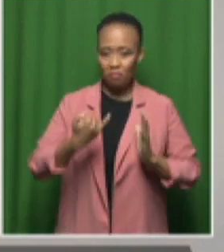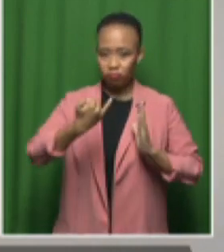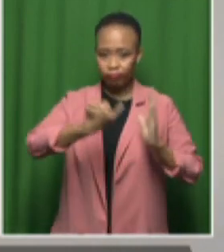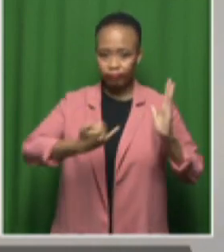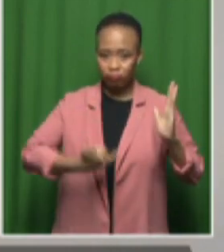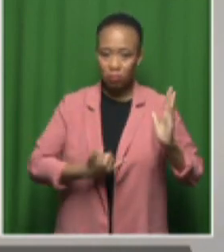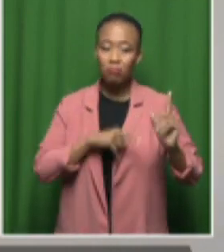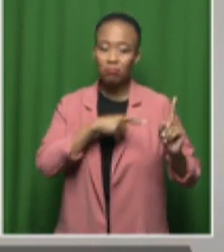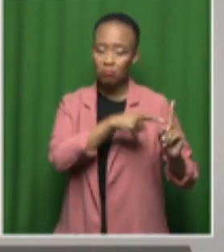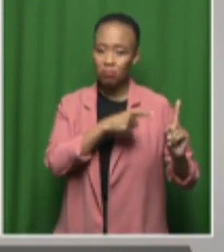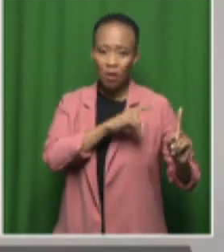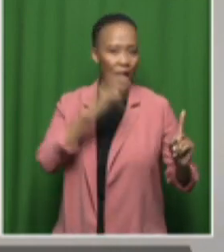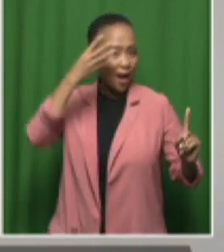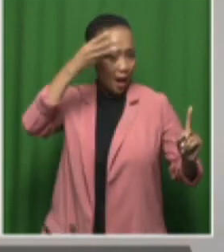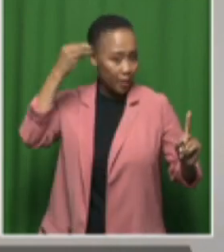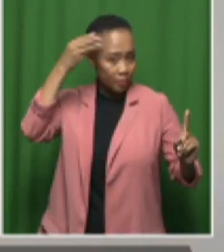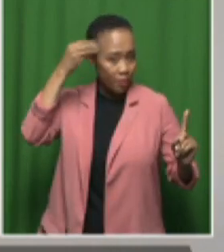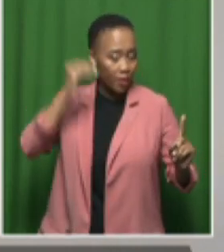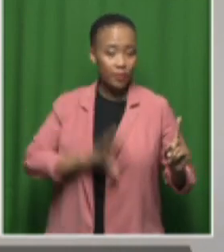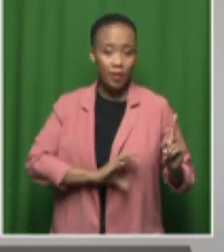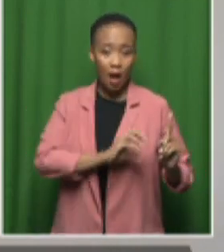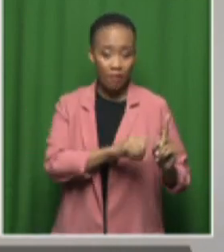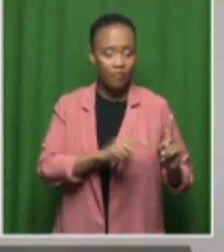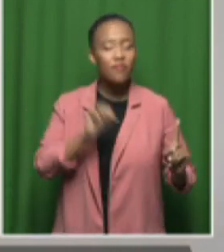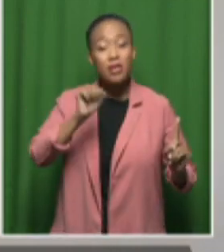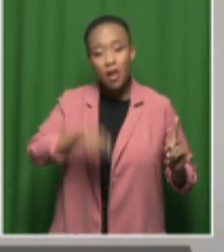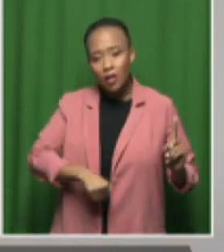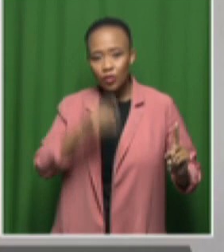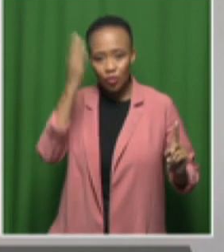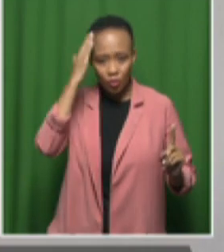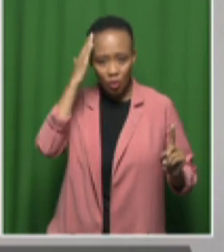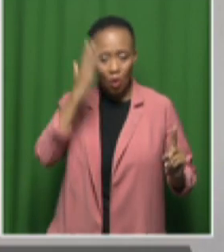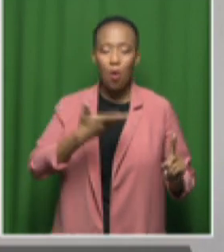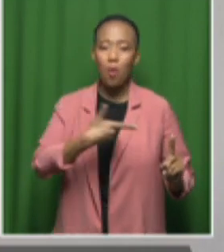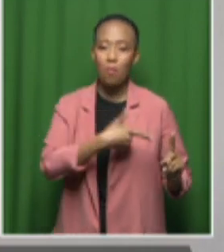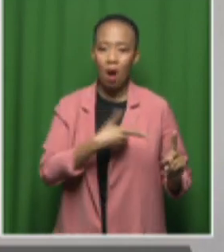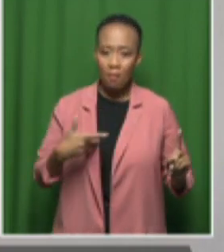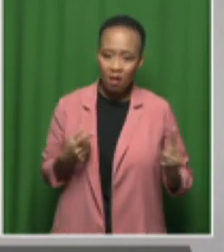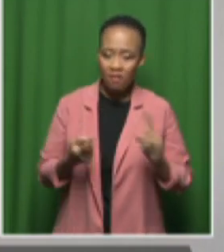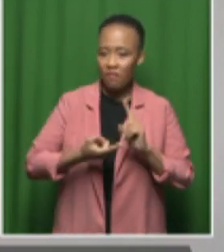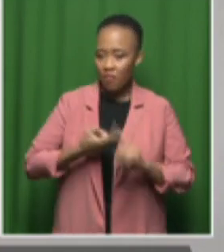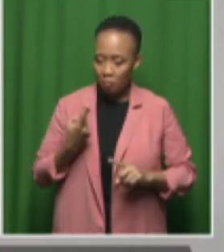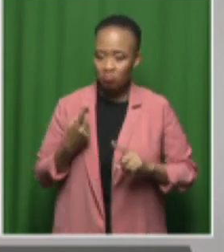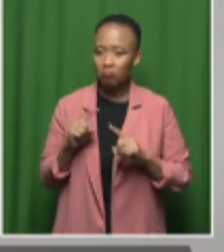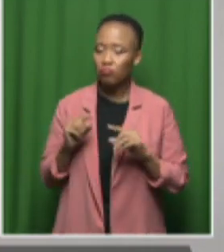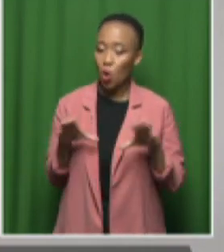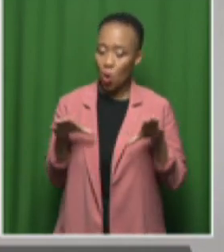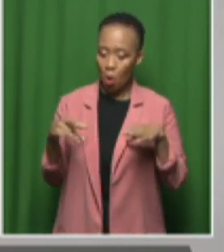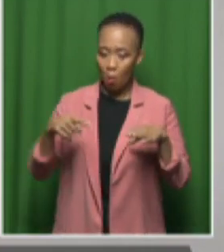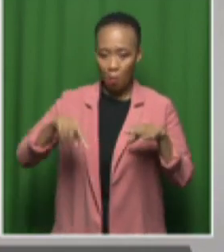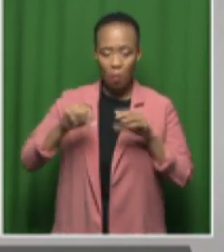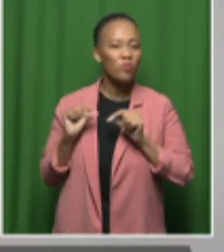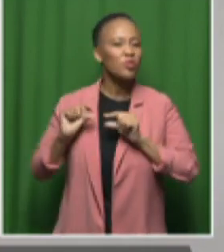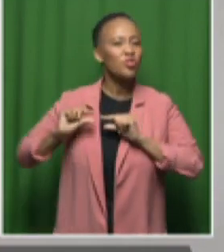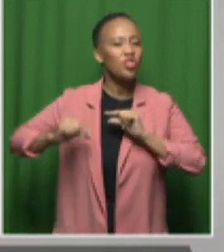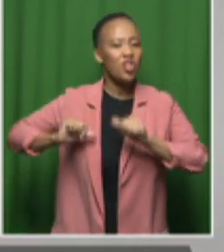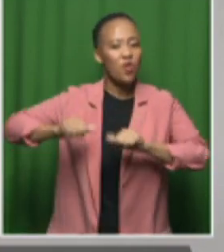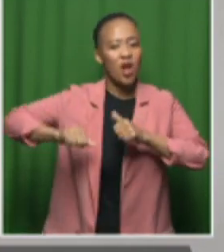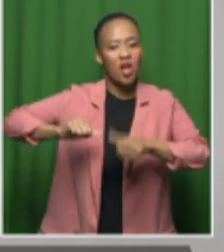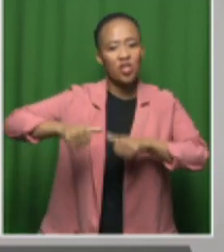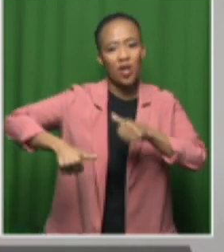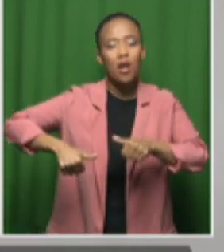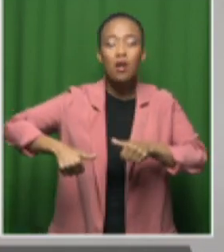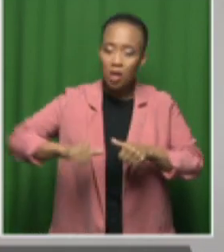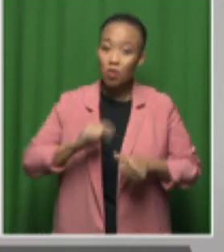through. Mom Esther, as we know, comes from a generation of artists who the odds were against them being able to